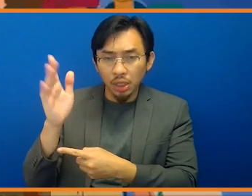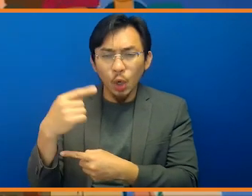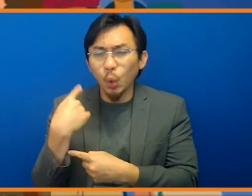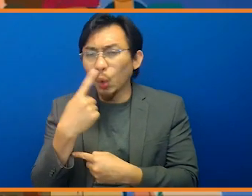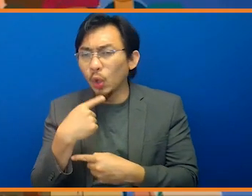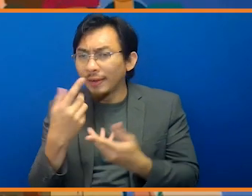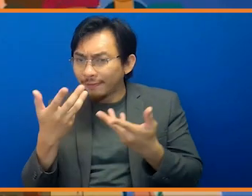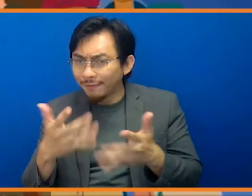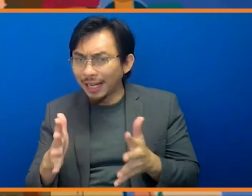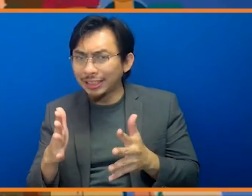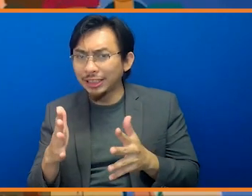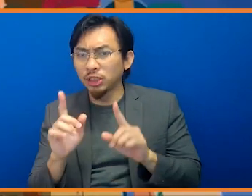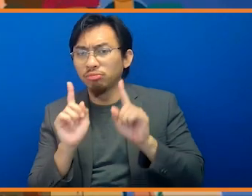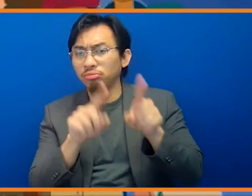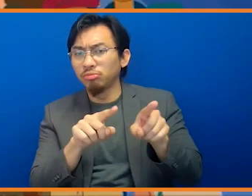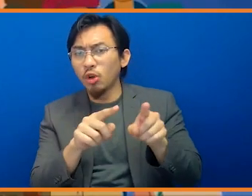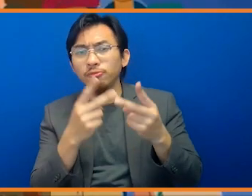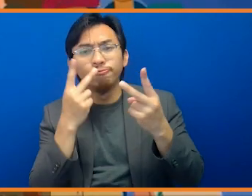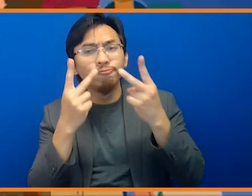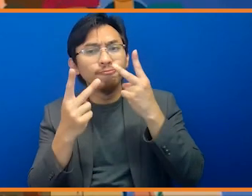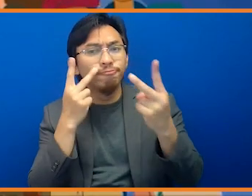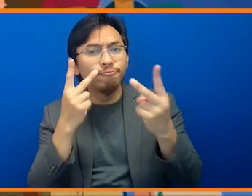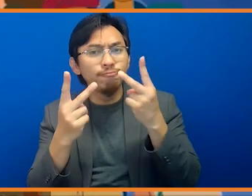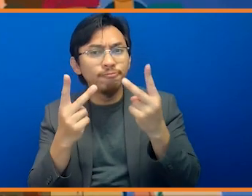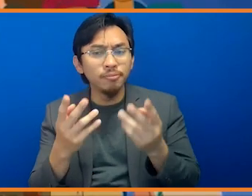already visit to the place?